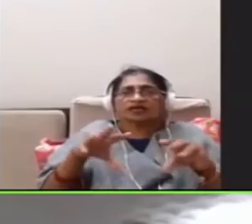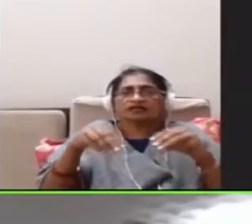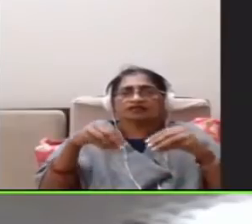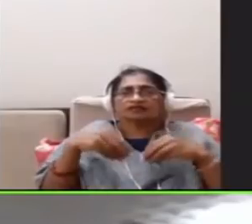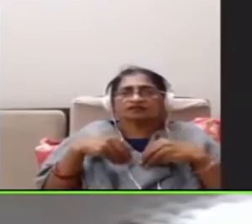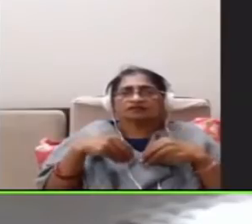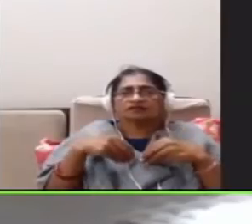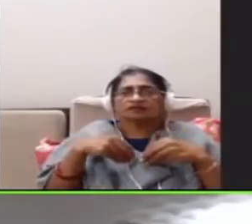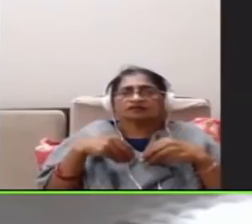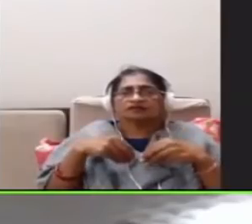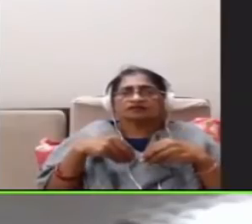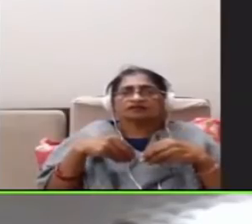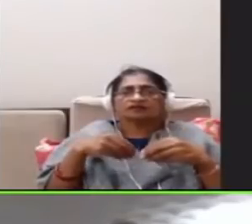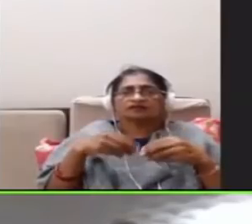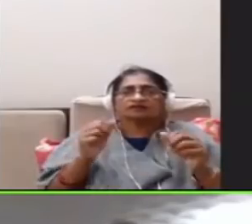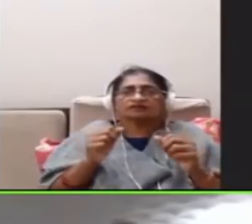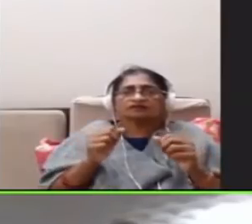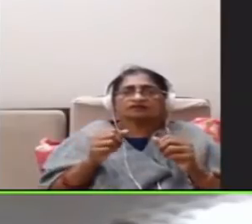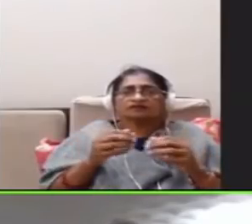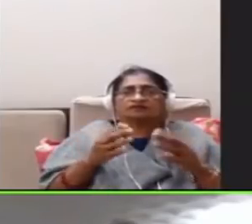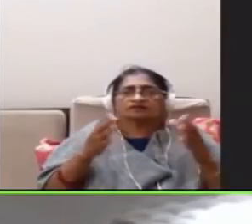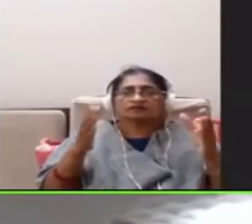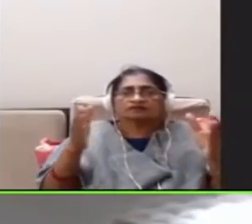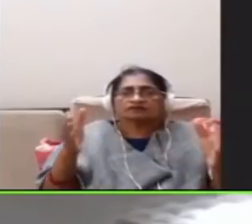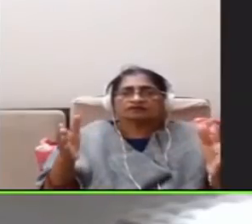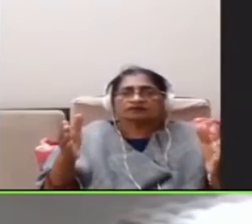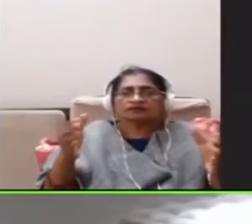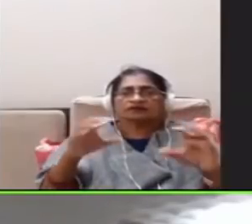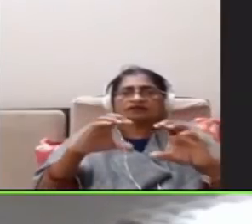accessible to a wider, wider community.